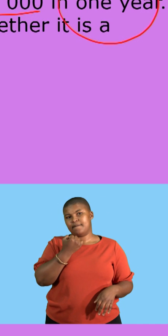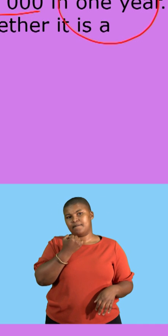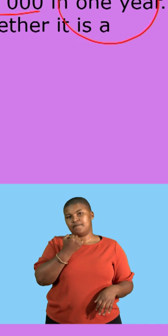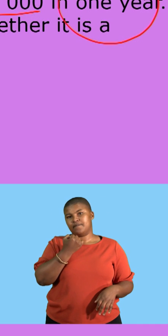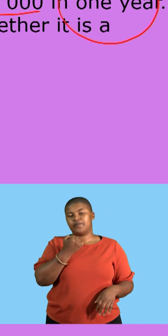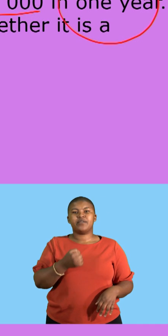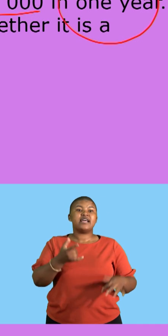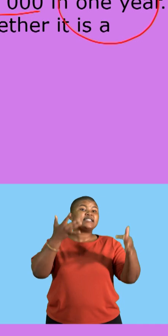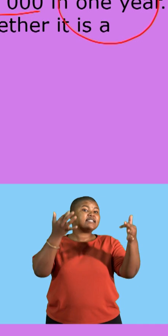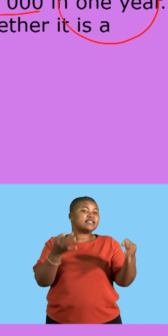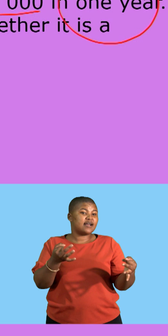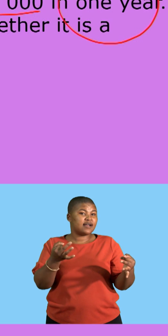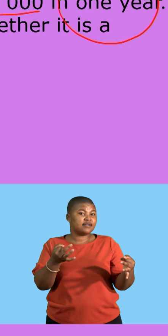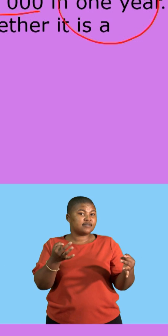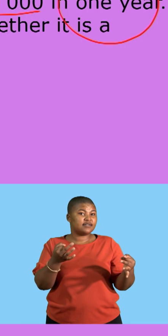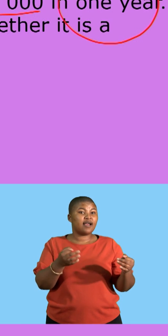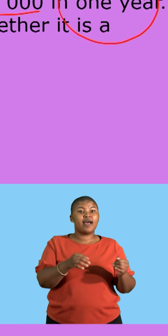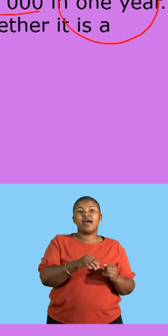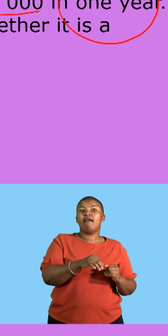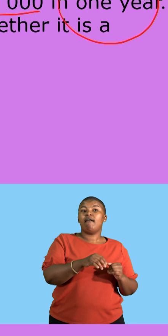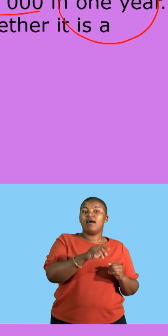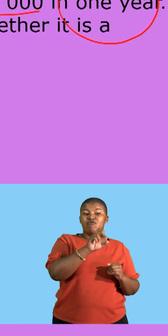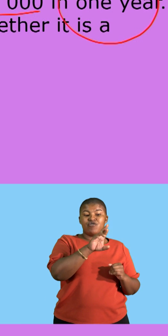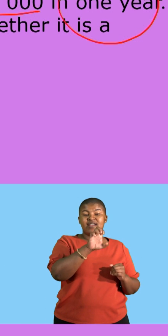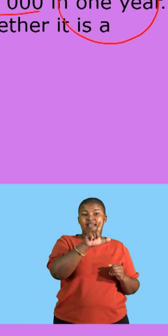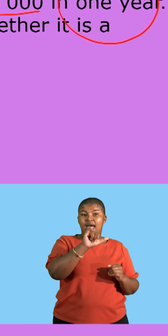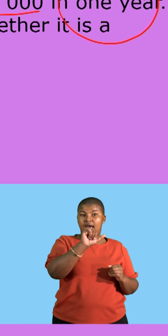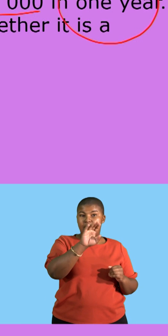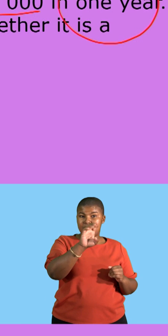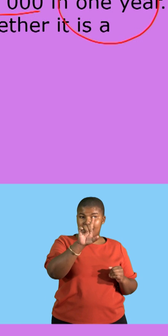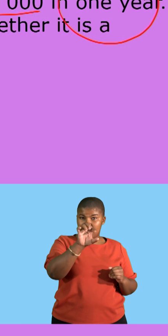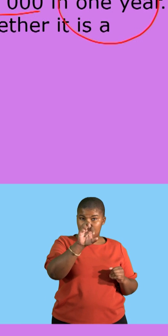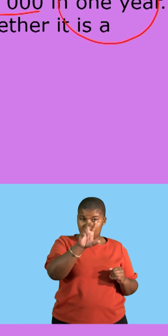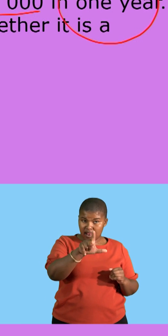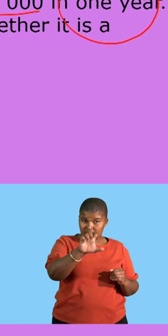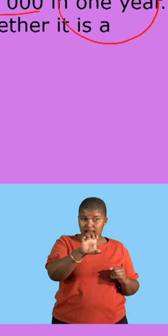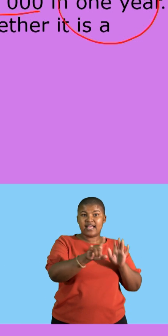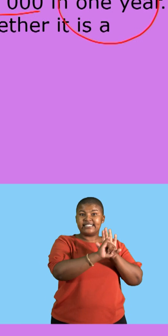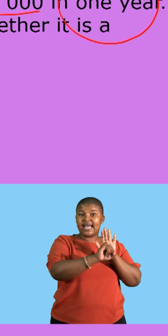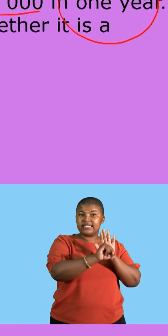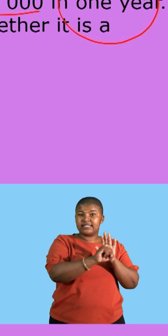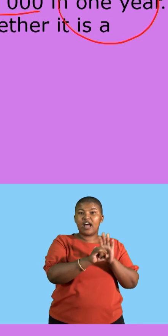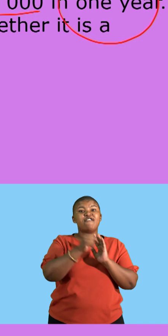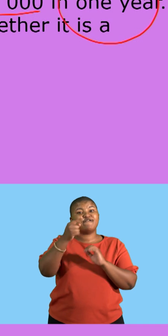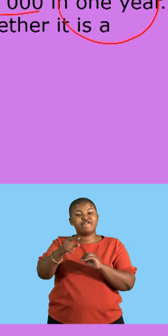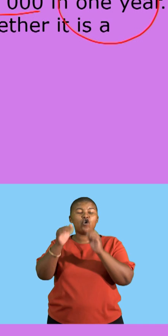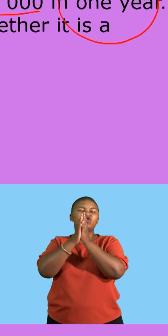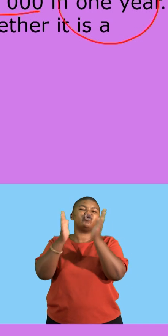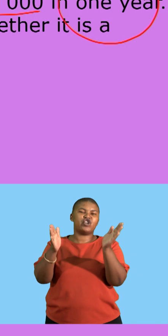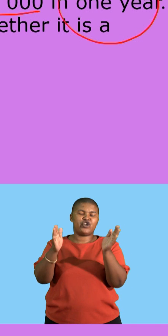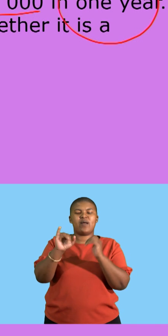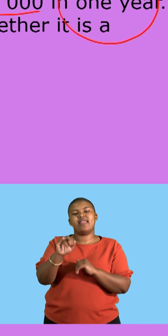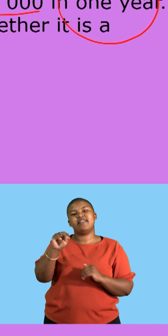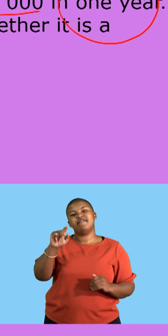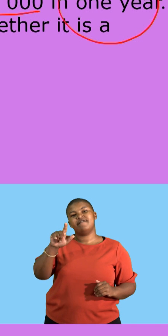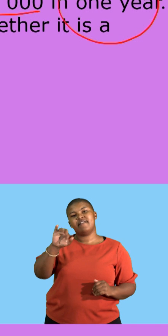and decide whether it is a reliable indicator of the general inflation rate. So now,